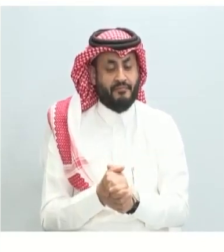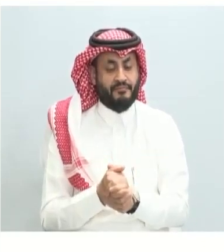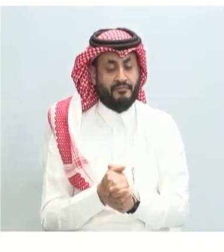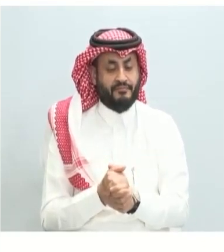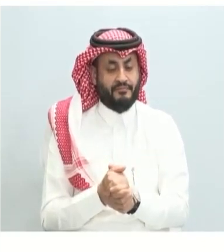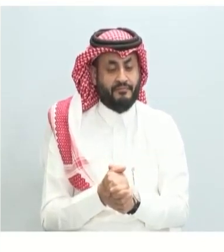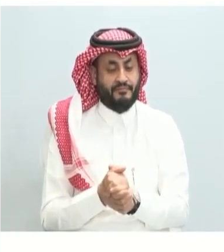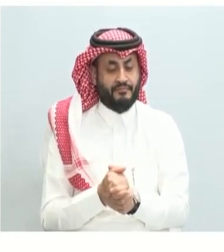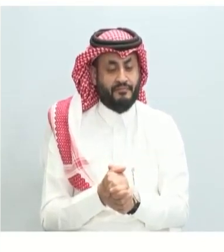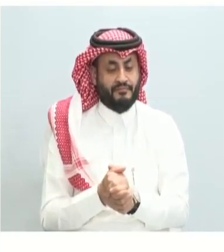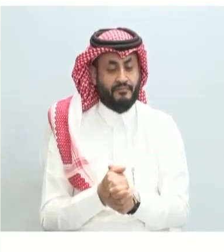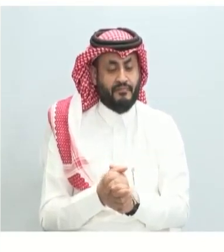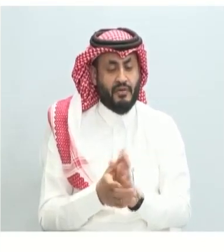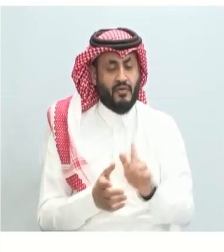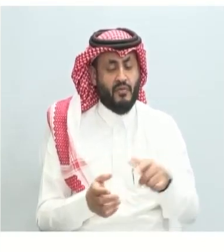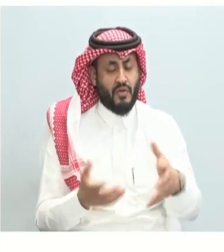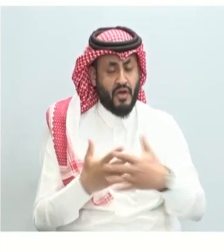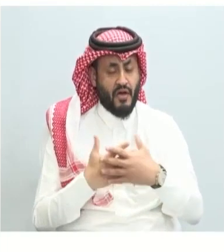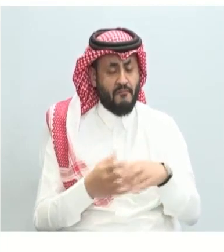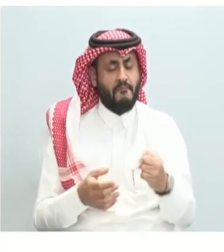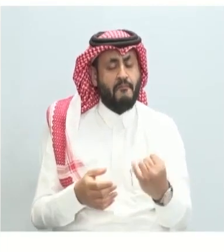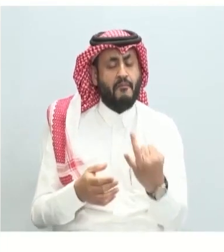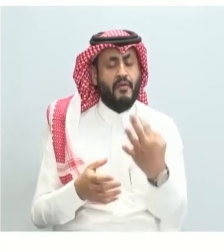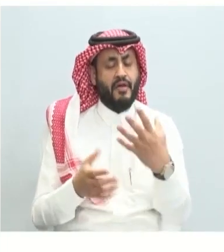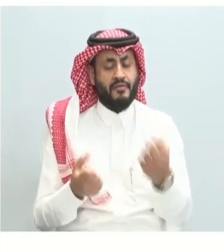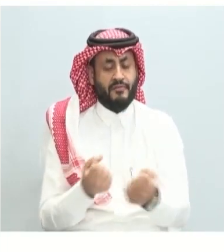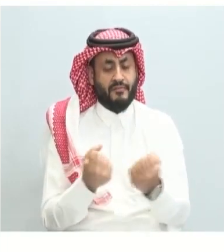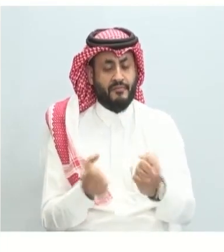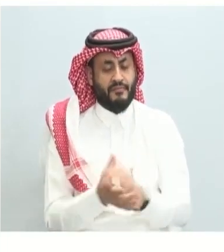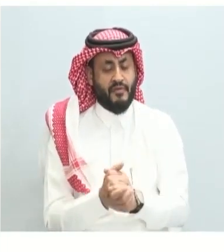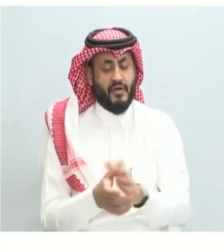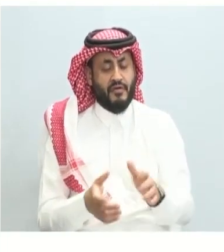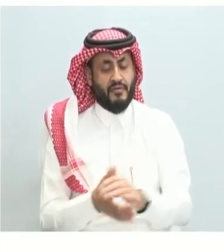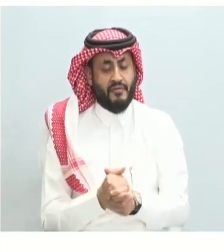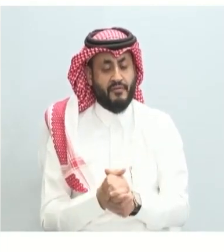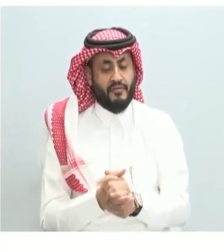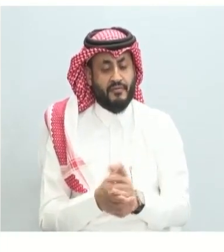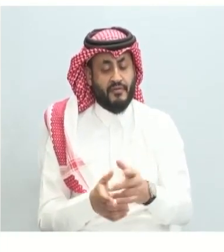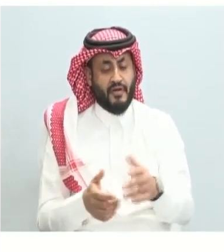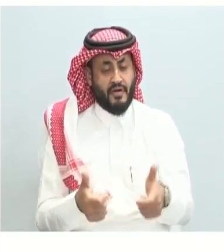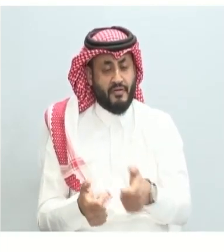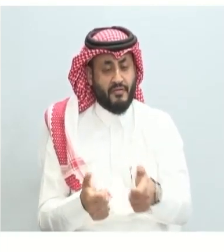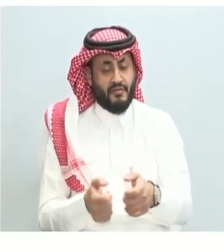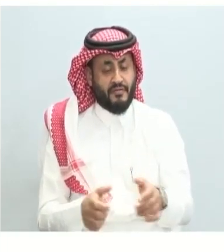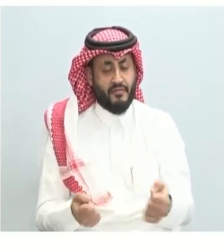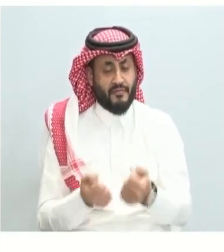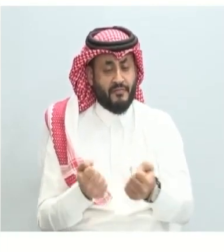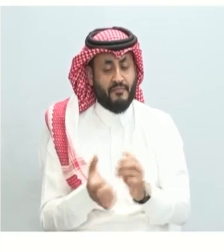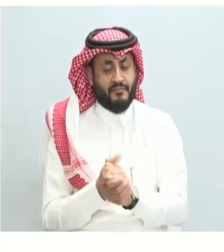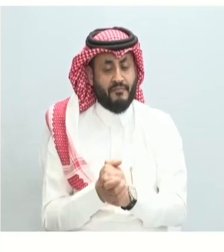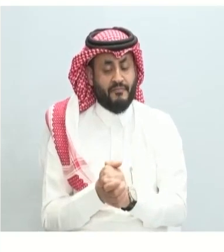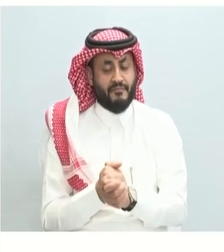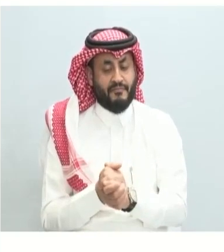We have many toys and games to play.